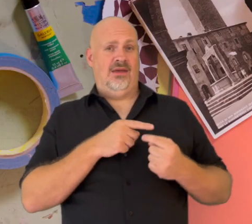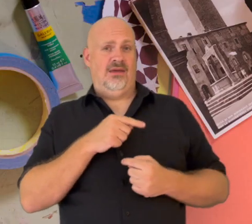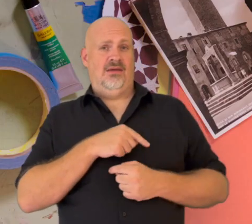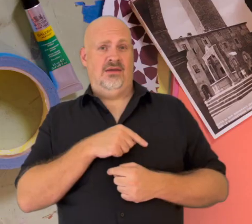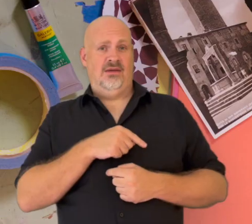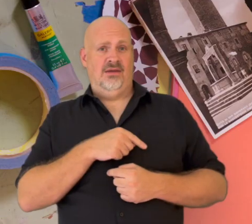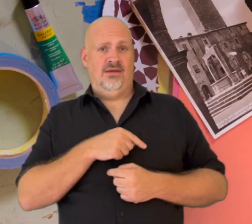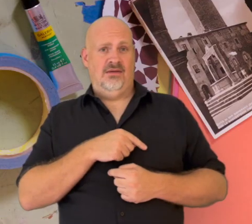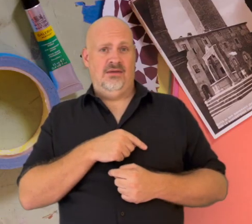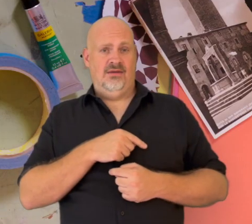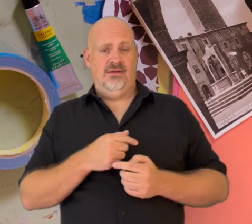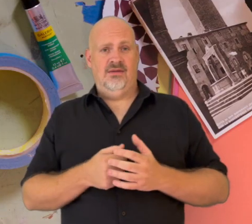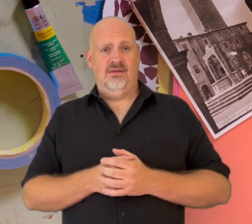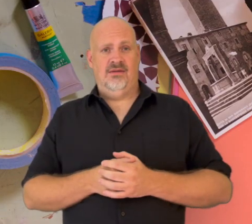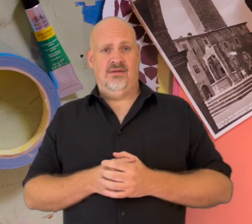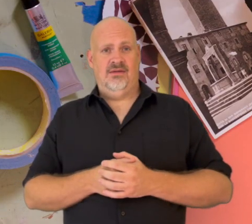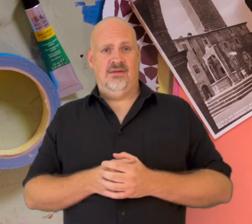and introduce